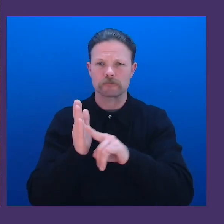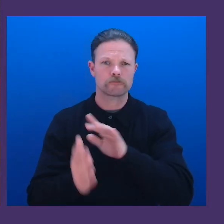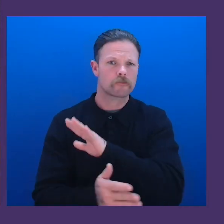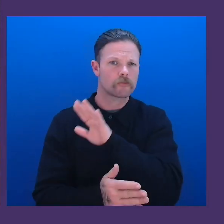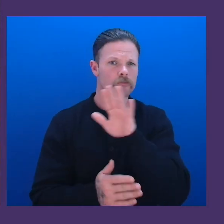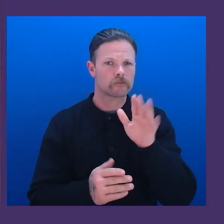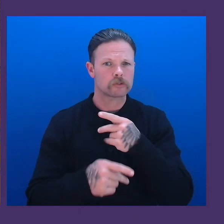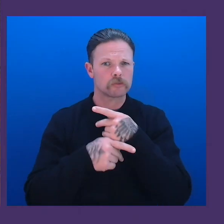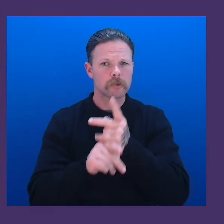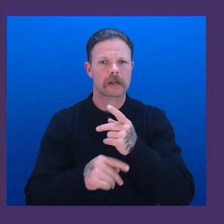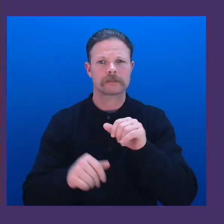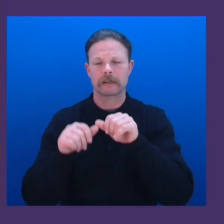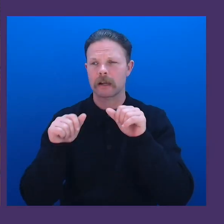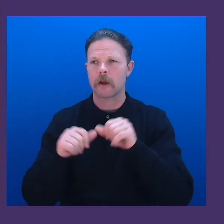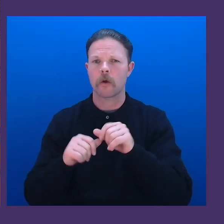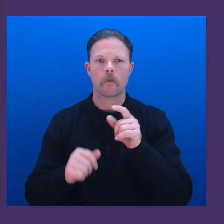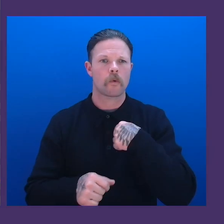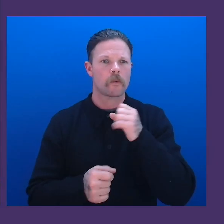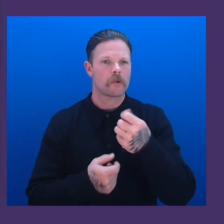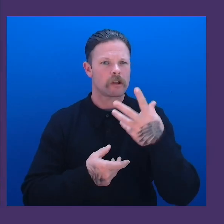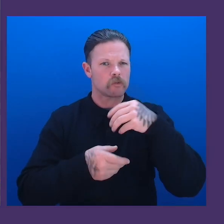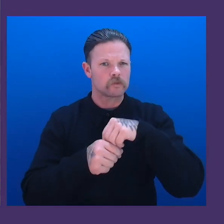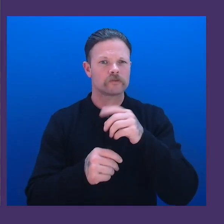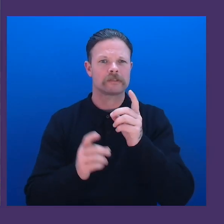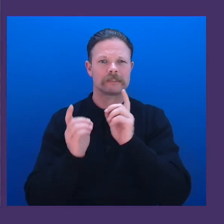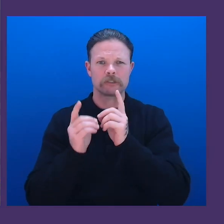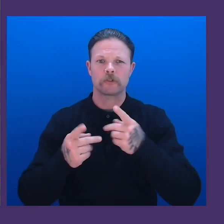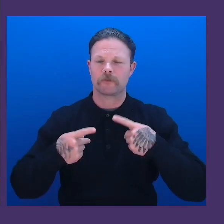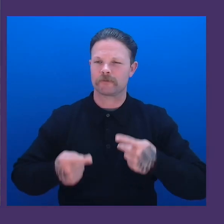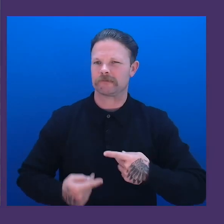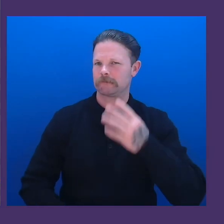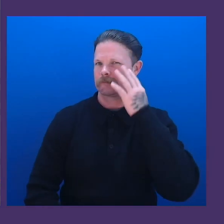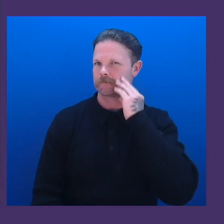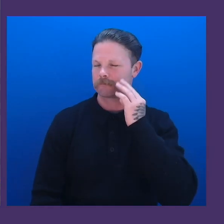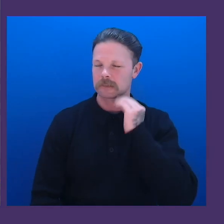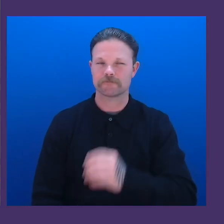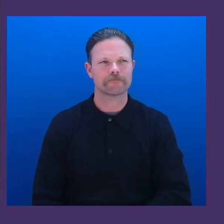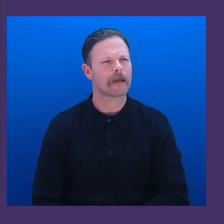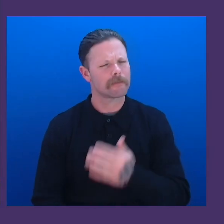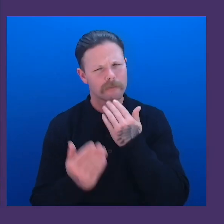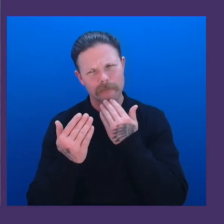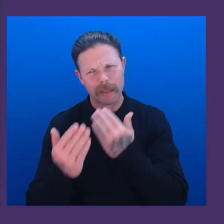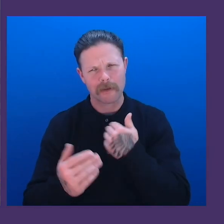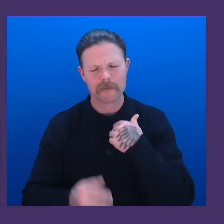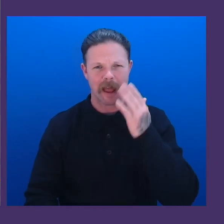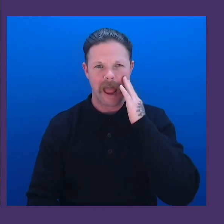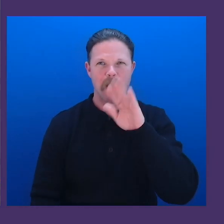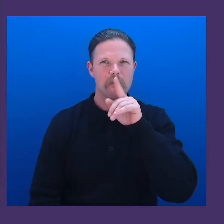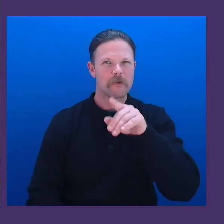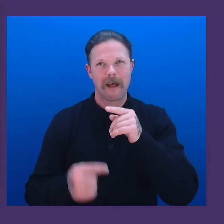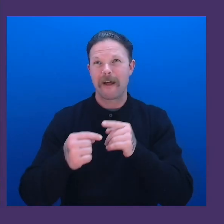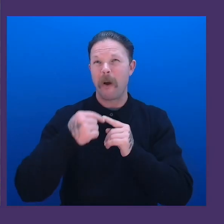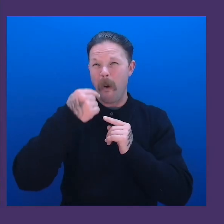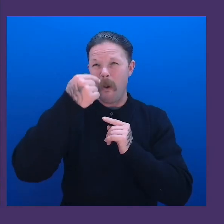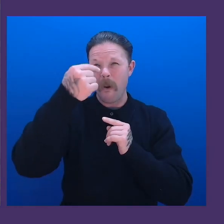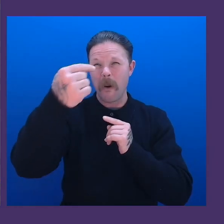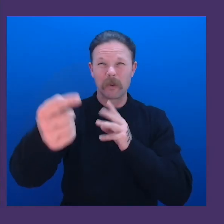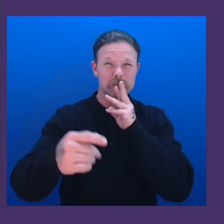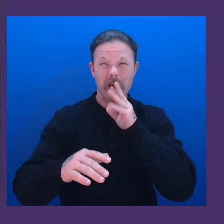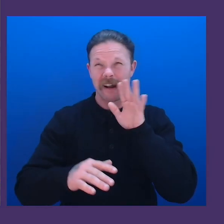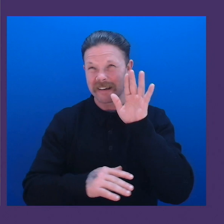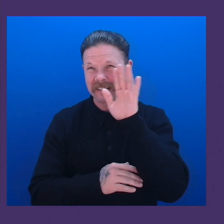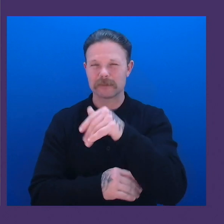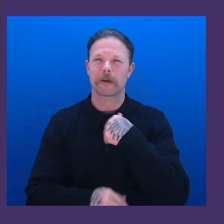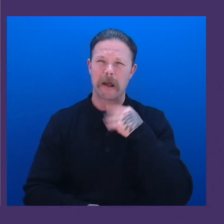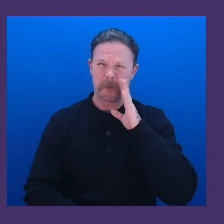digital and physical experiences. Thanks for joining. I know you're across the pond, so I know it's late. So we really, really appreciate, and